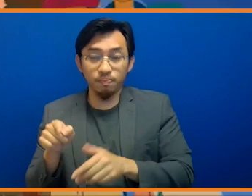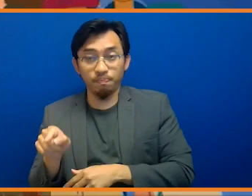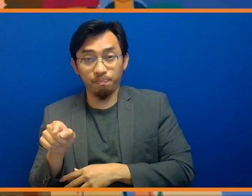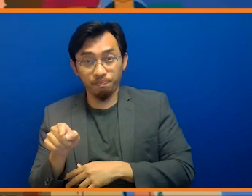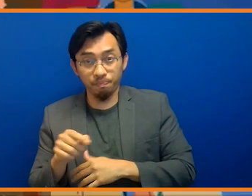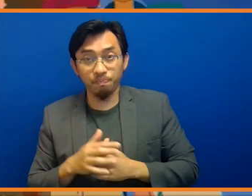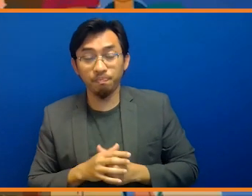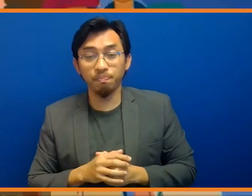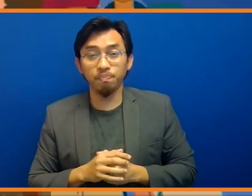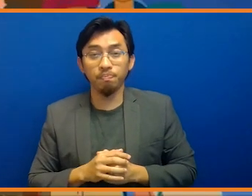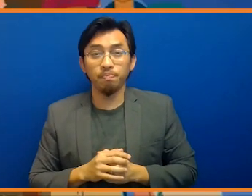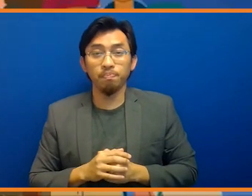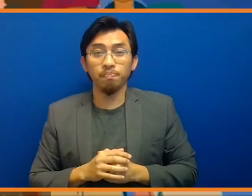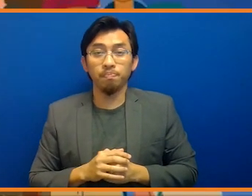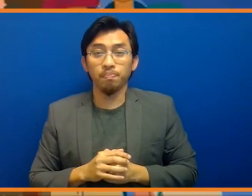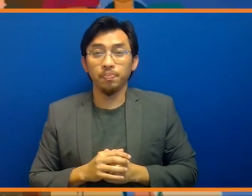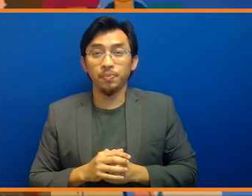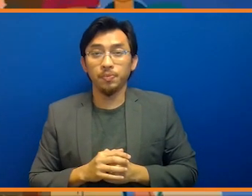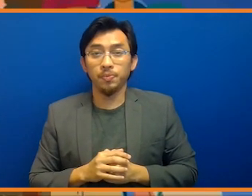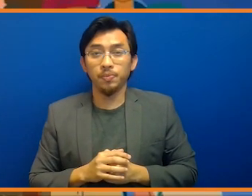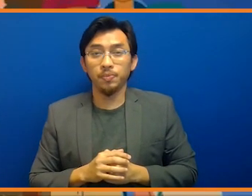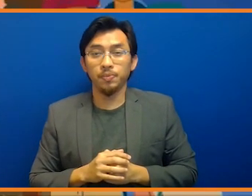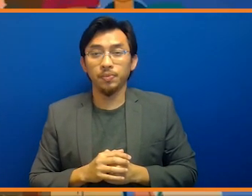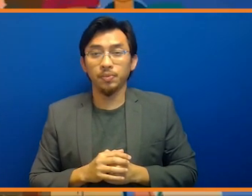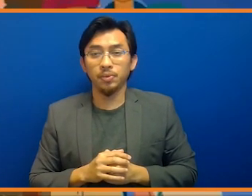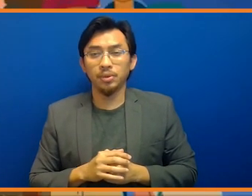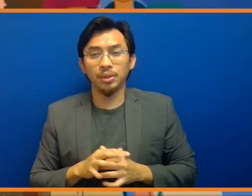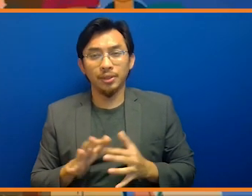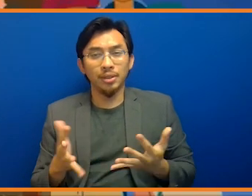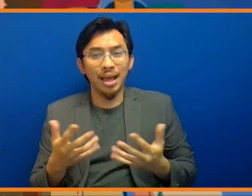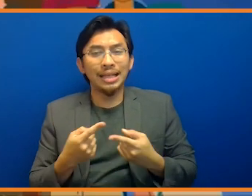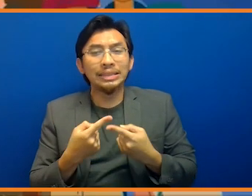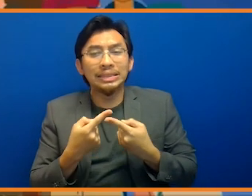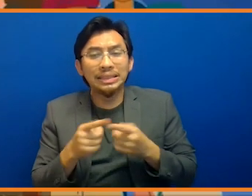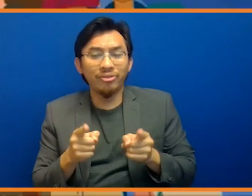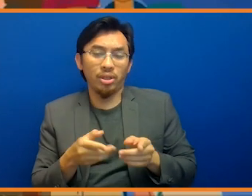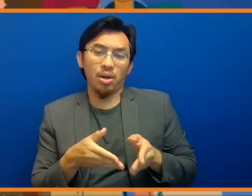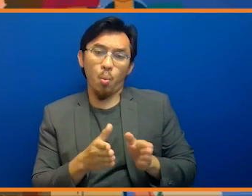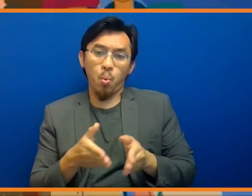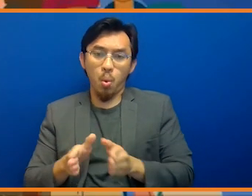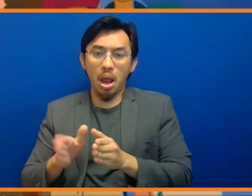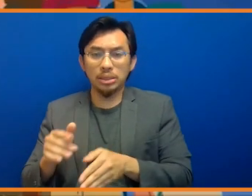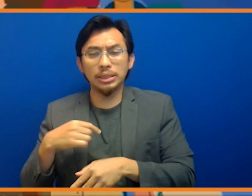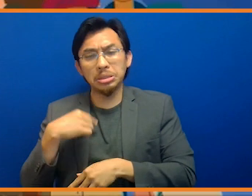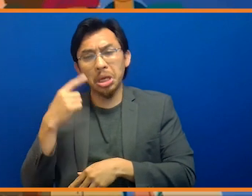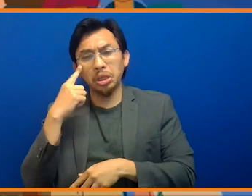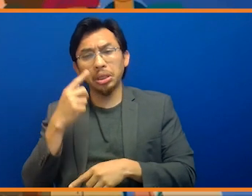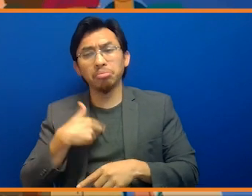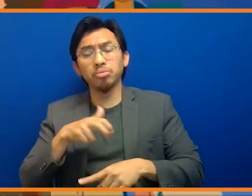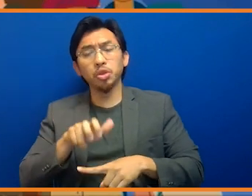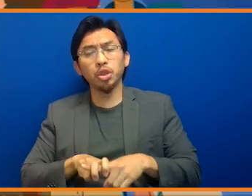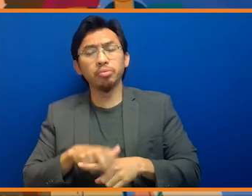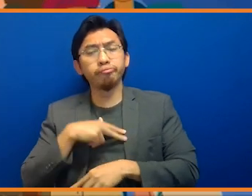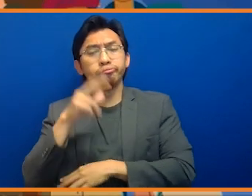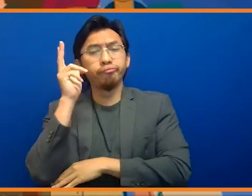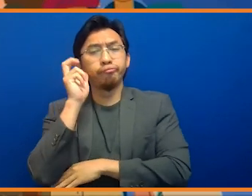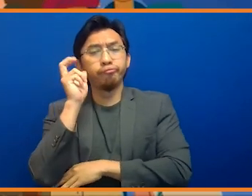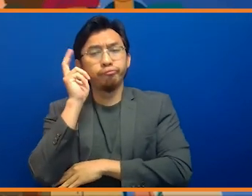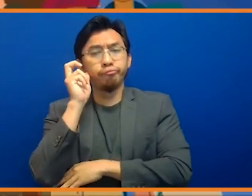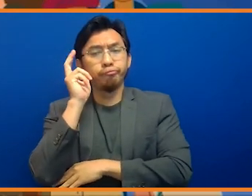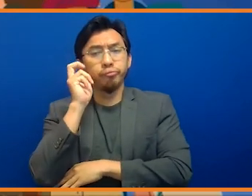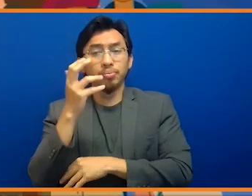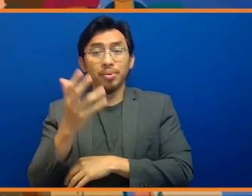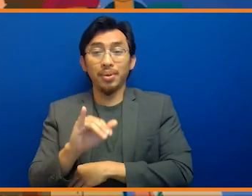in uh, in different ways. I think I just sit here, listen about